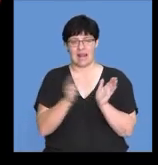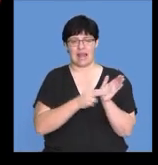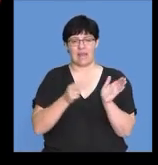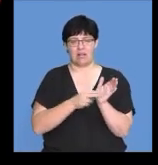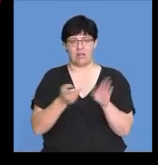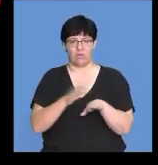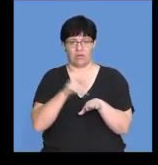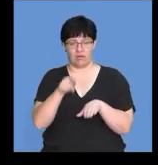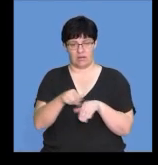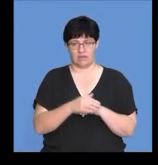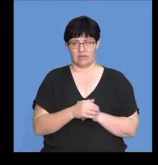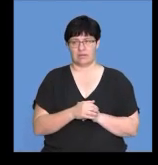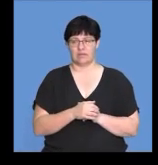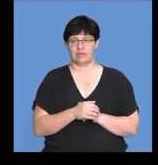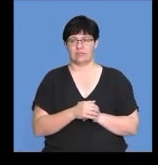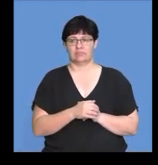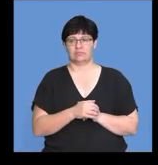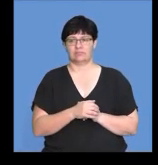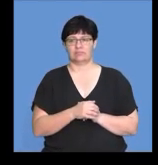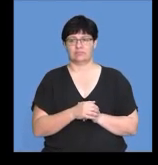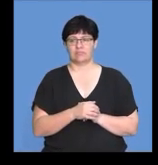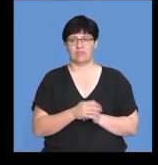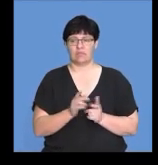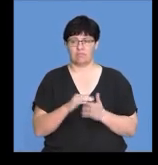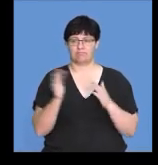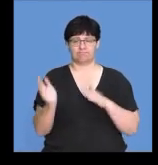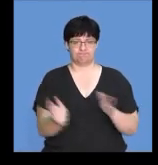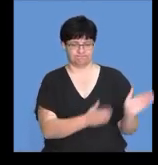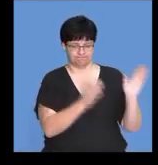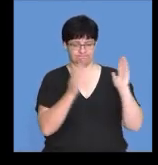this. Okay, so we're going to